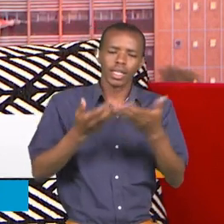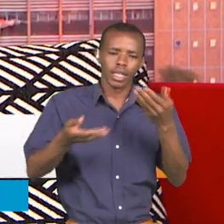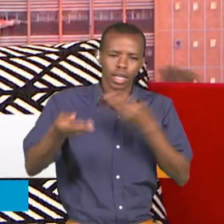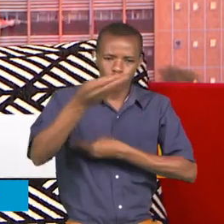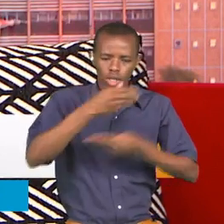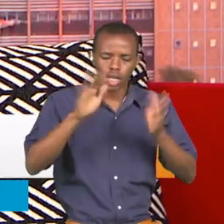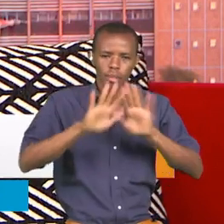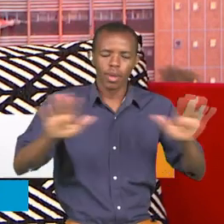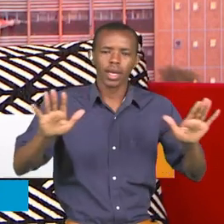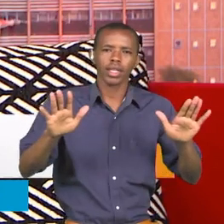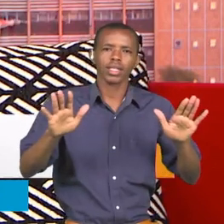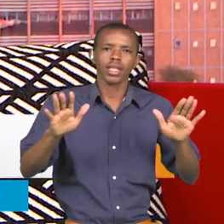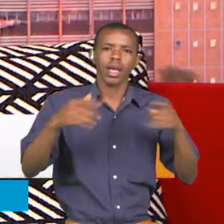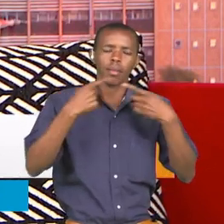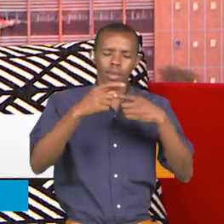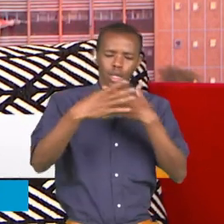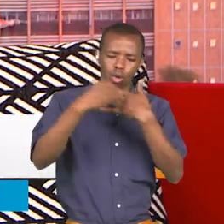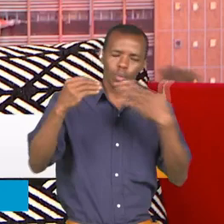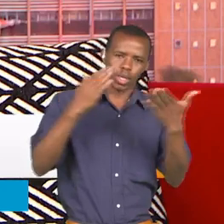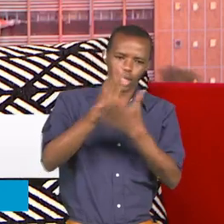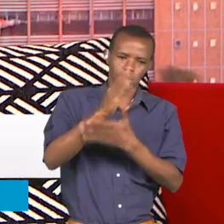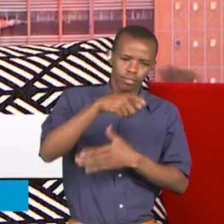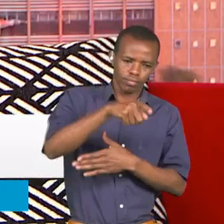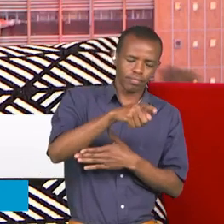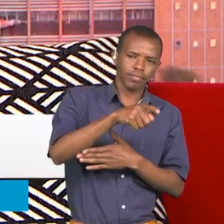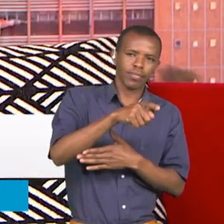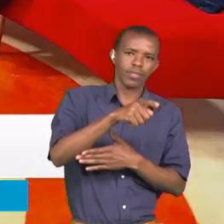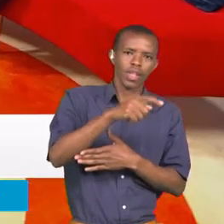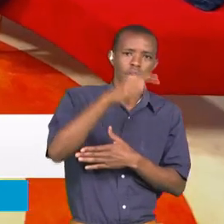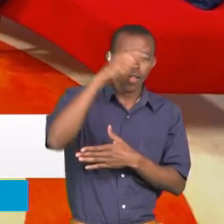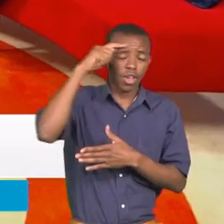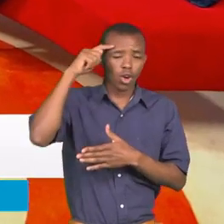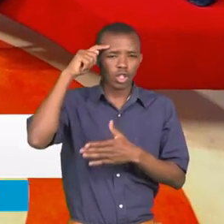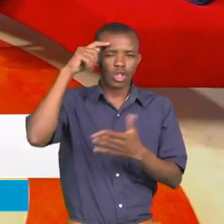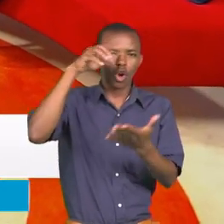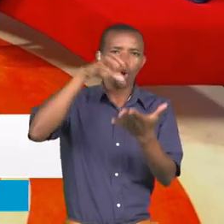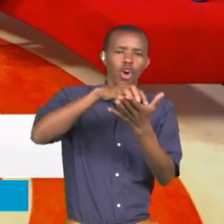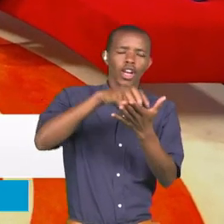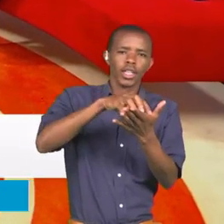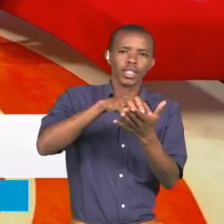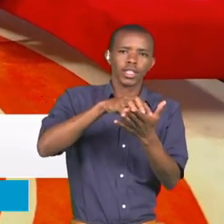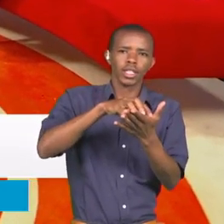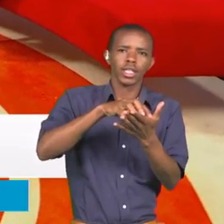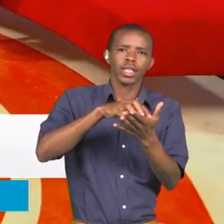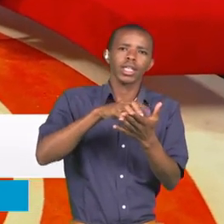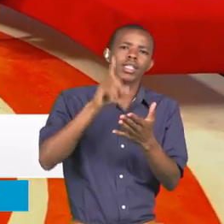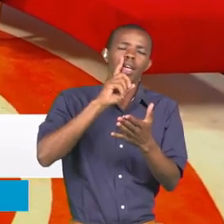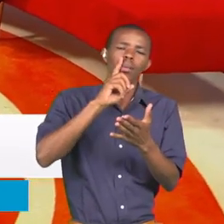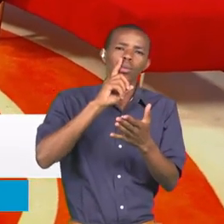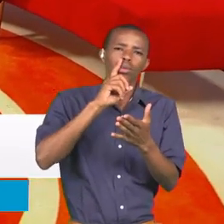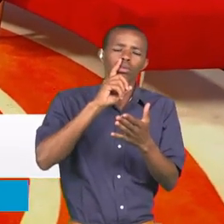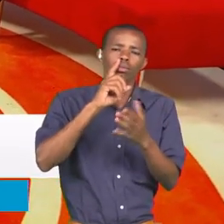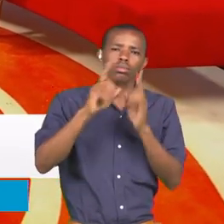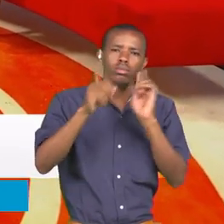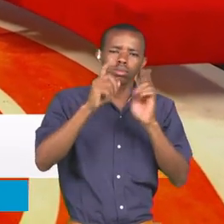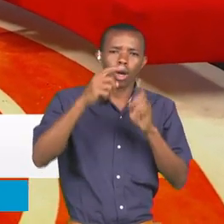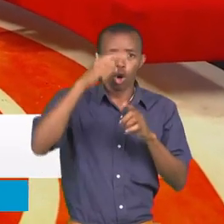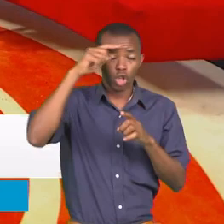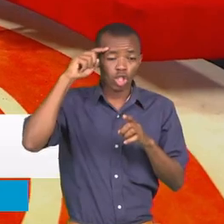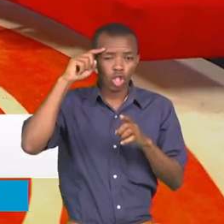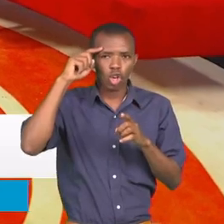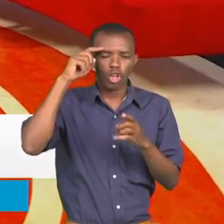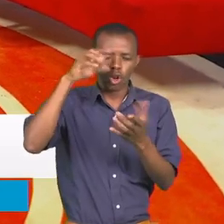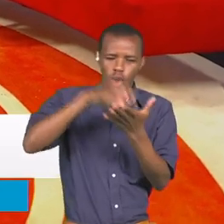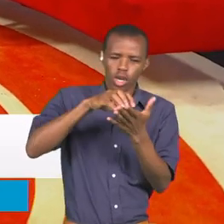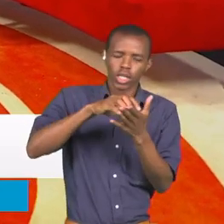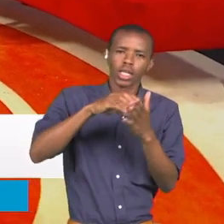things come in. But copyright in itself, the original content, you know, when you talk about originality, the content is original in